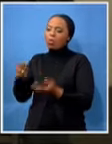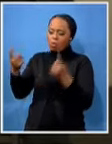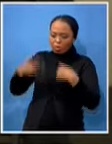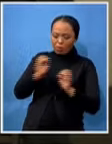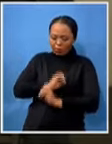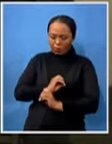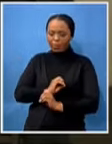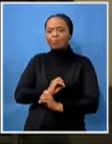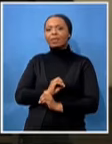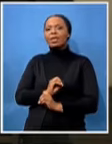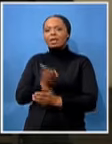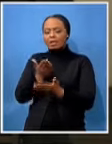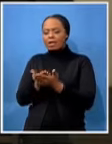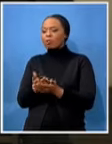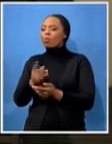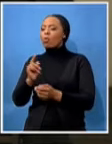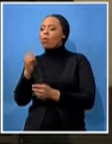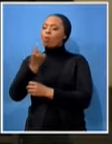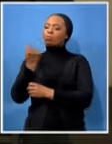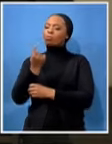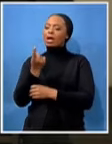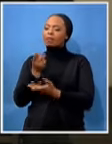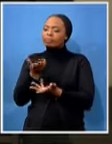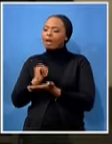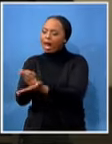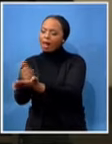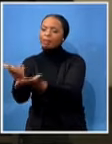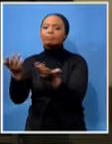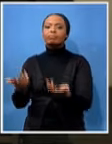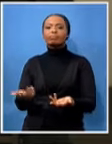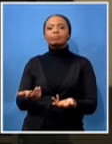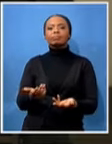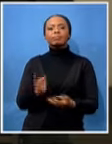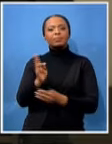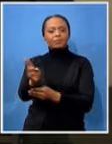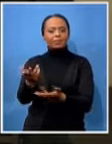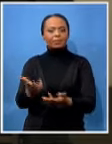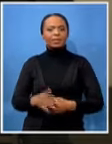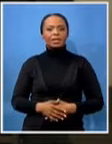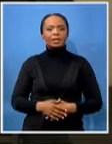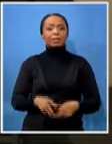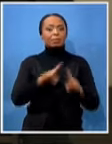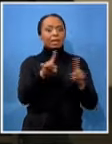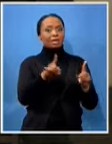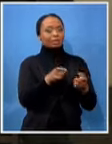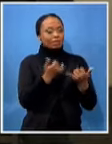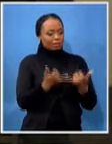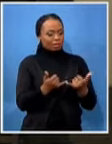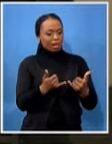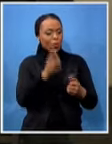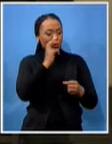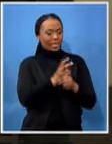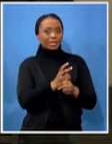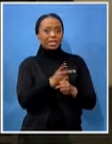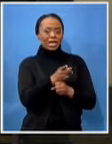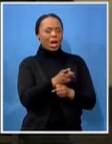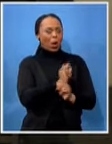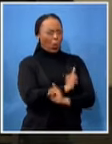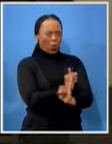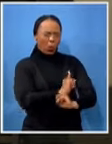reduction of trauma patients is a huge advantage for us. It's going to help us to deal with the next few weeks. And